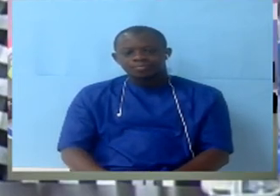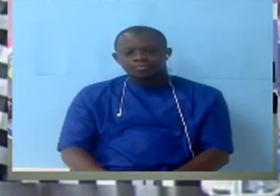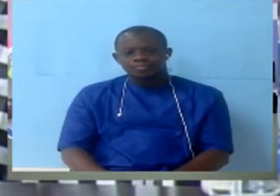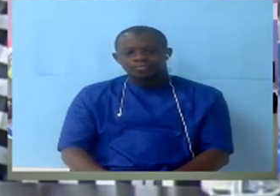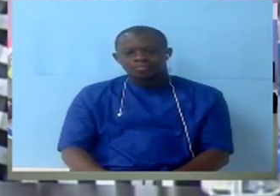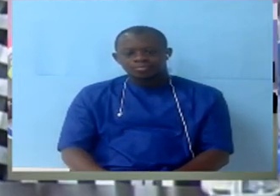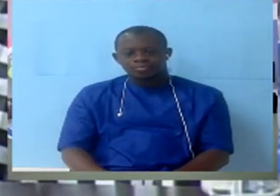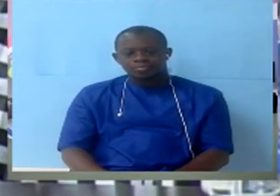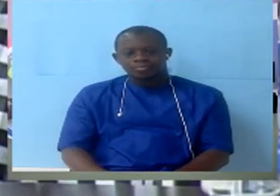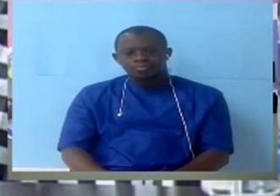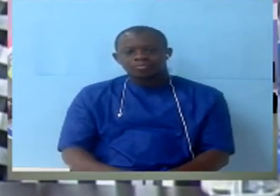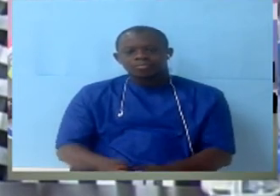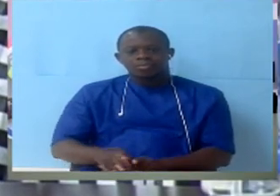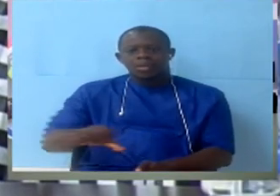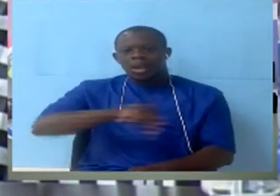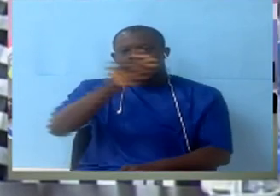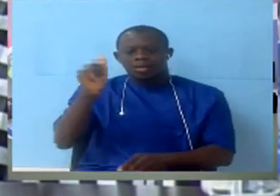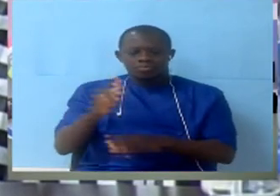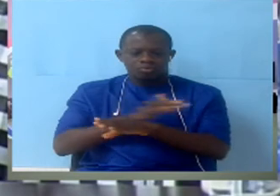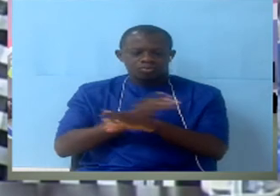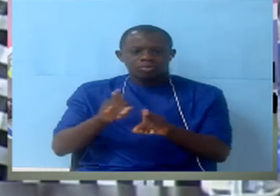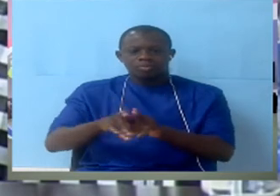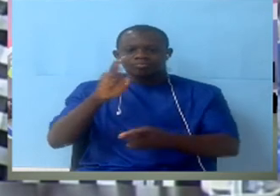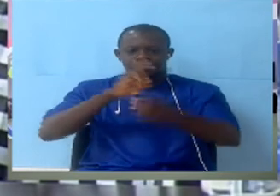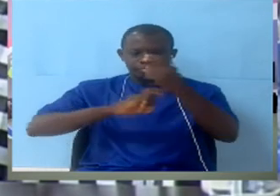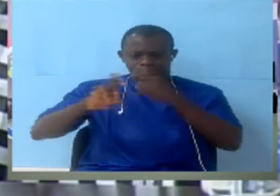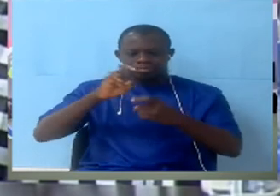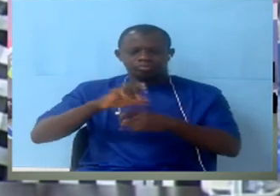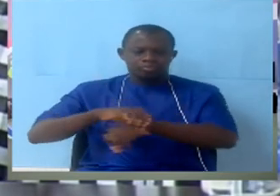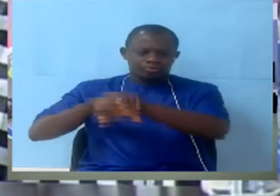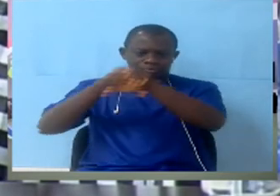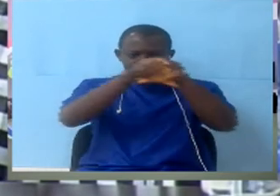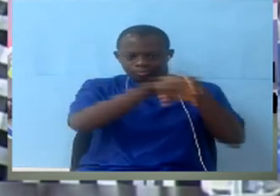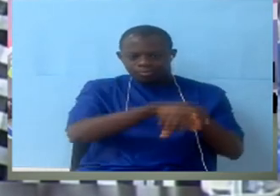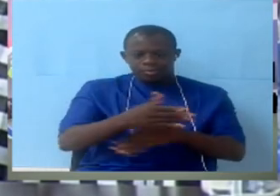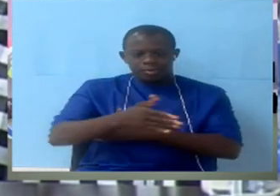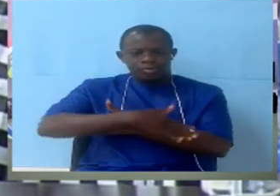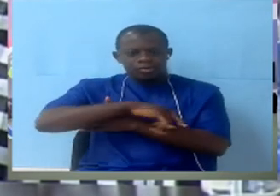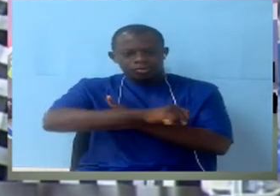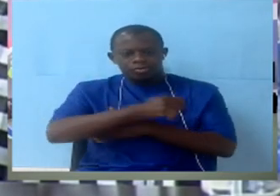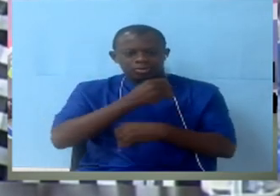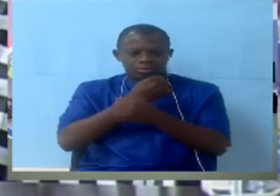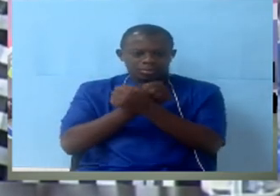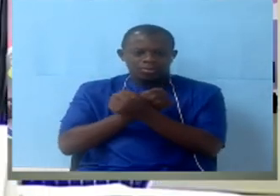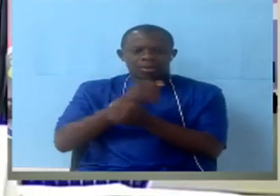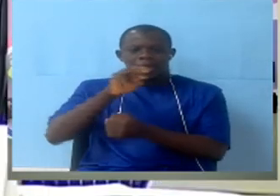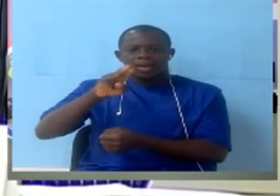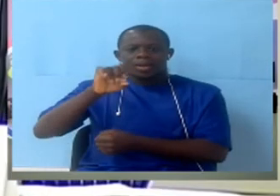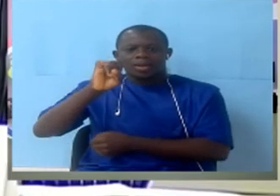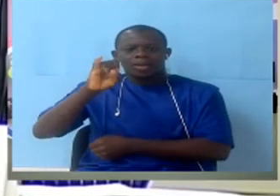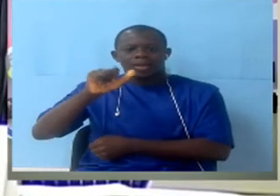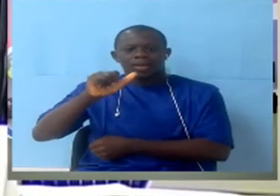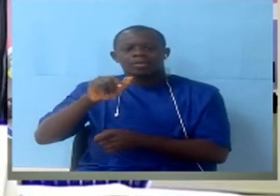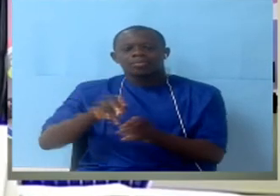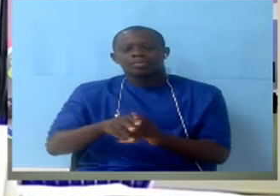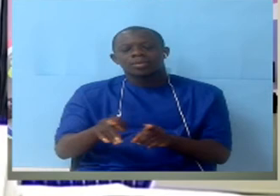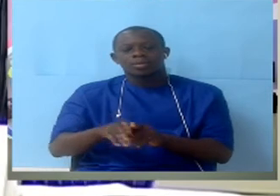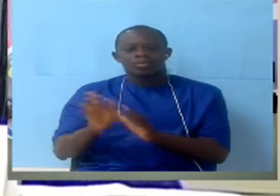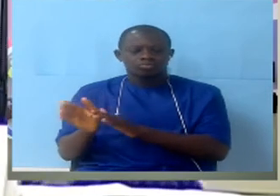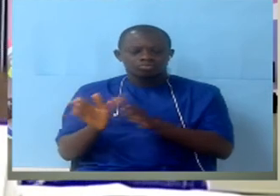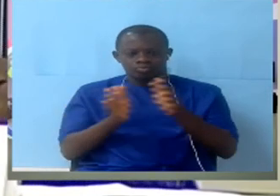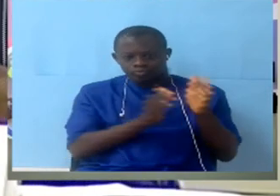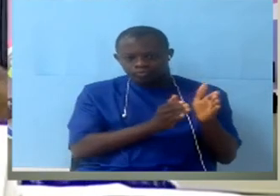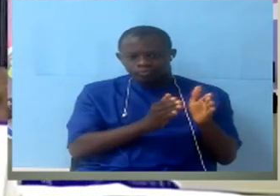Barracks. And your subsequent detention at the NIA. Narne bundi wora narne samba NIA. But that